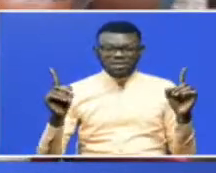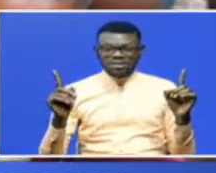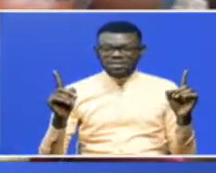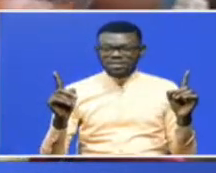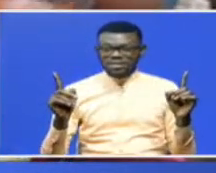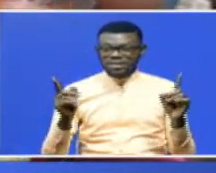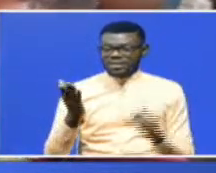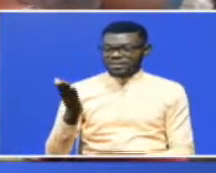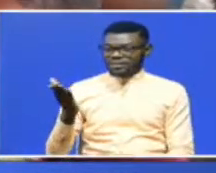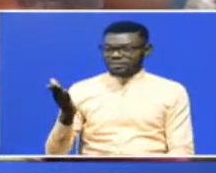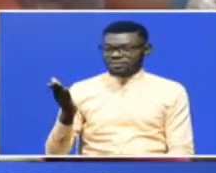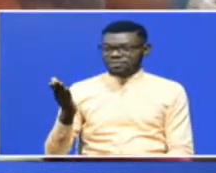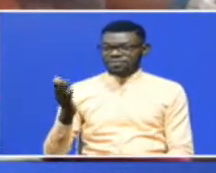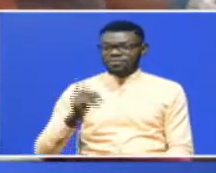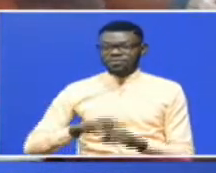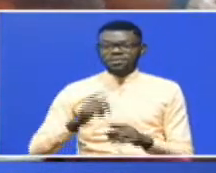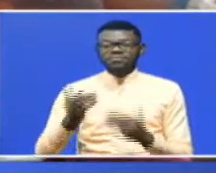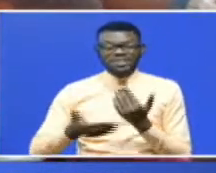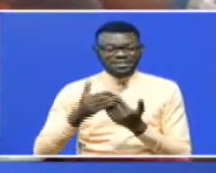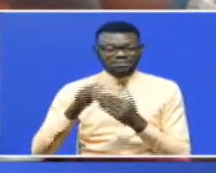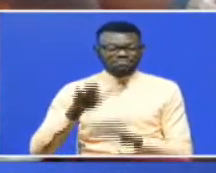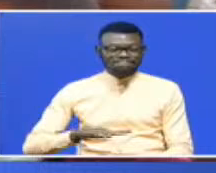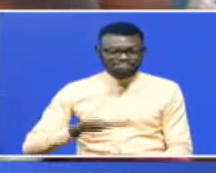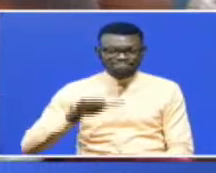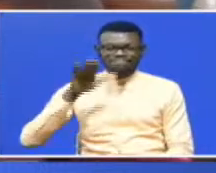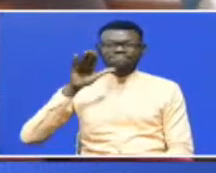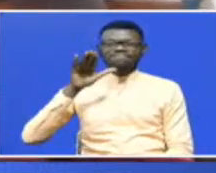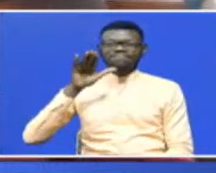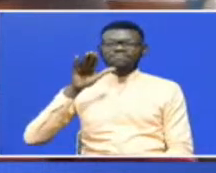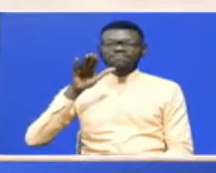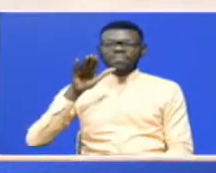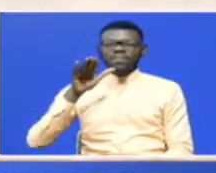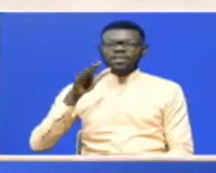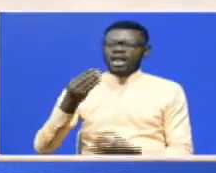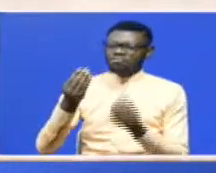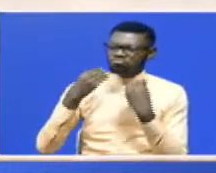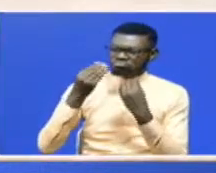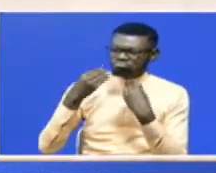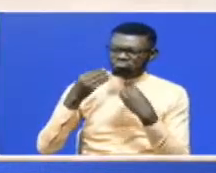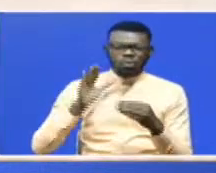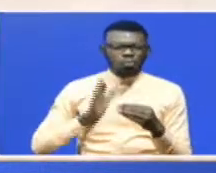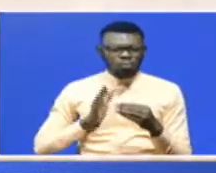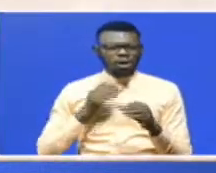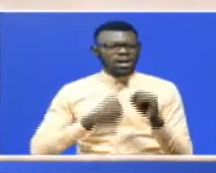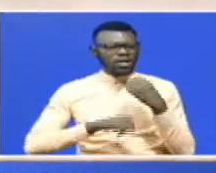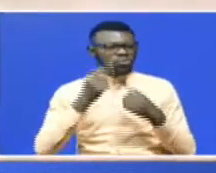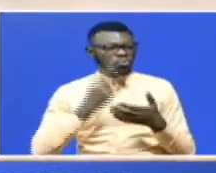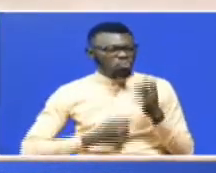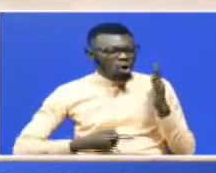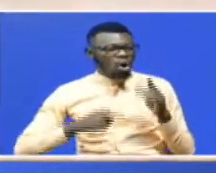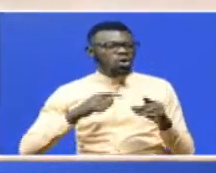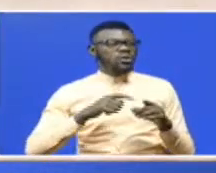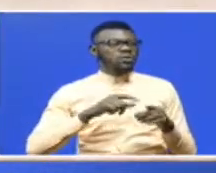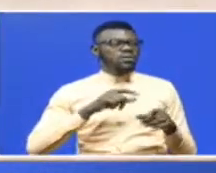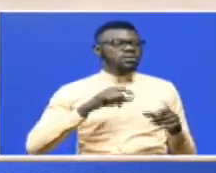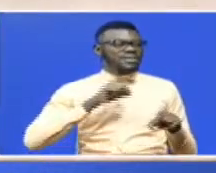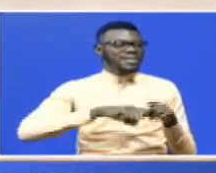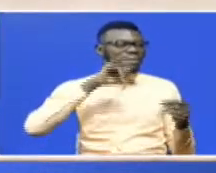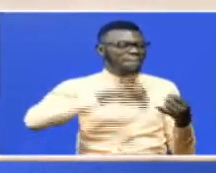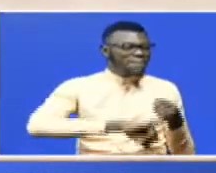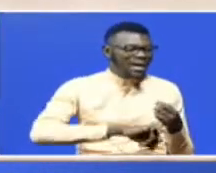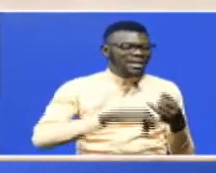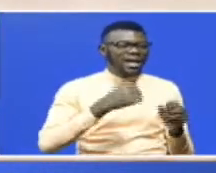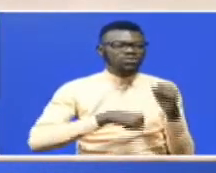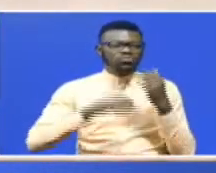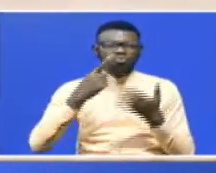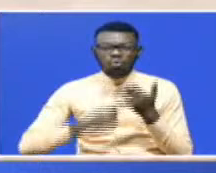brought up, you are taught on how to be a woman and how to be the best woman to a husband, so that when you grow up, your mind is